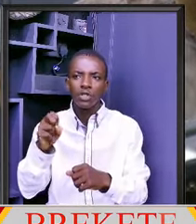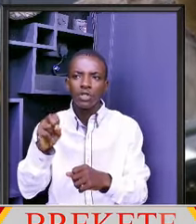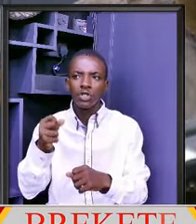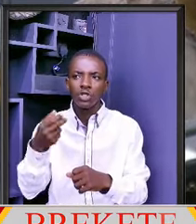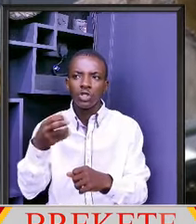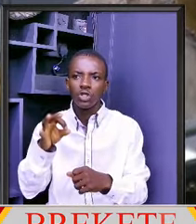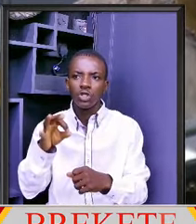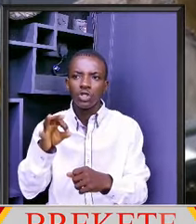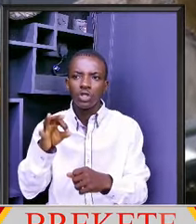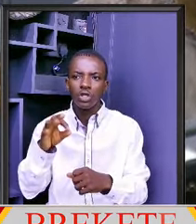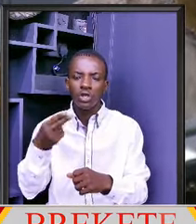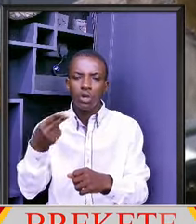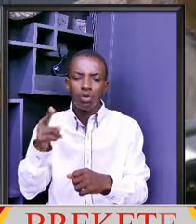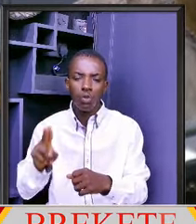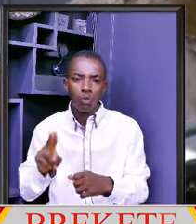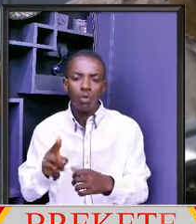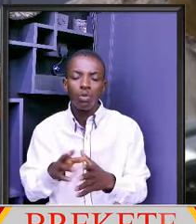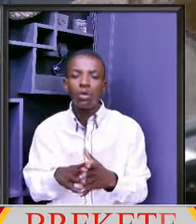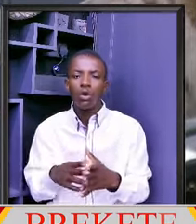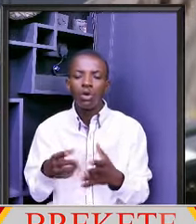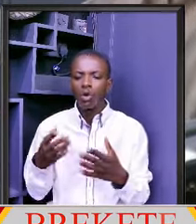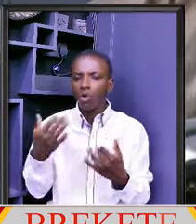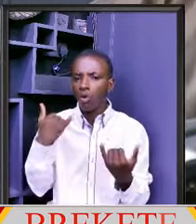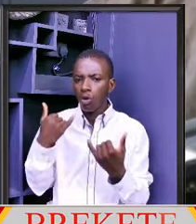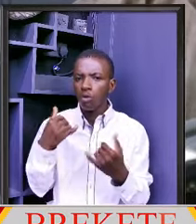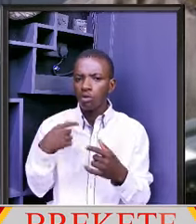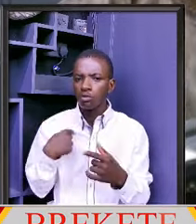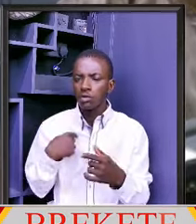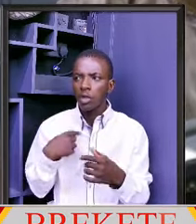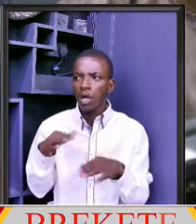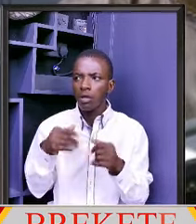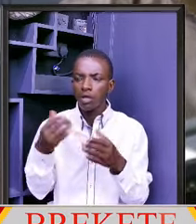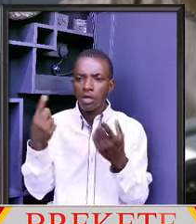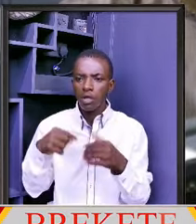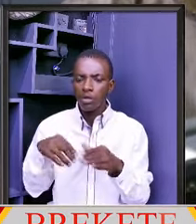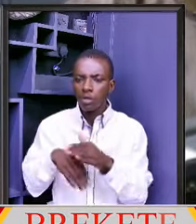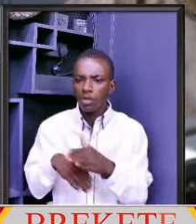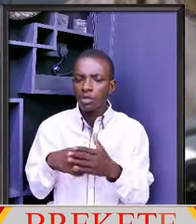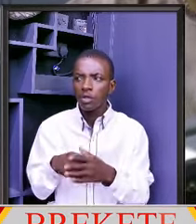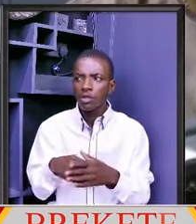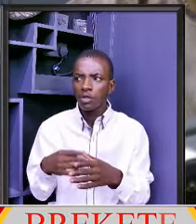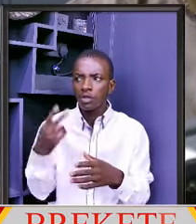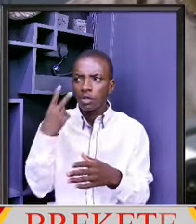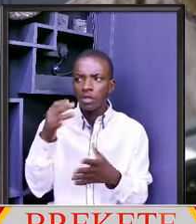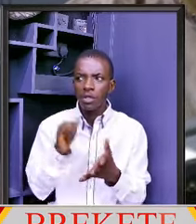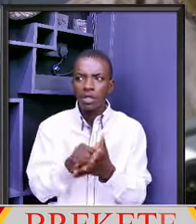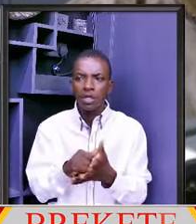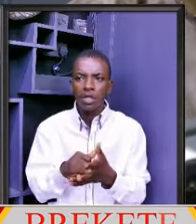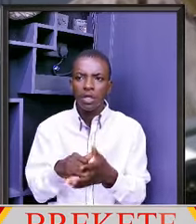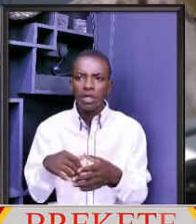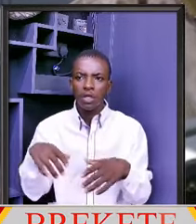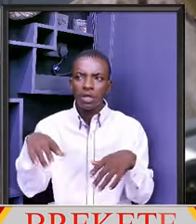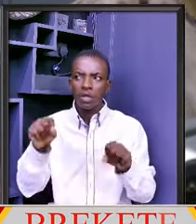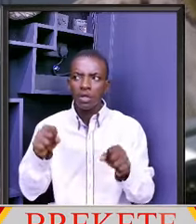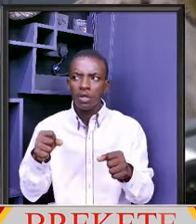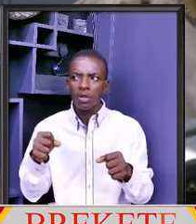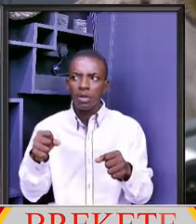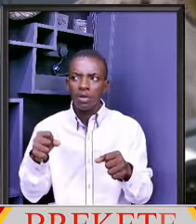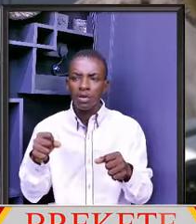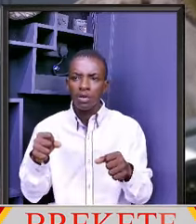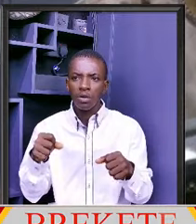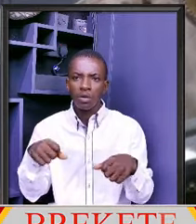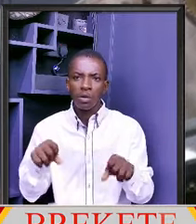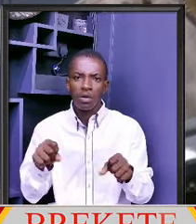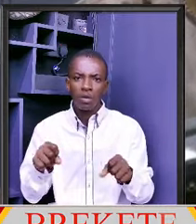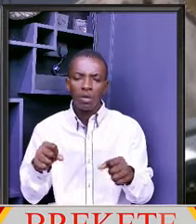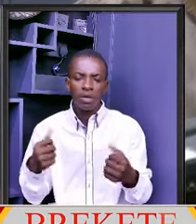may he so rest in peace, called on us. How do I came in? I saw that the Okada riders, they will hit person here, nobody